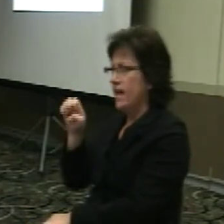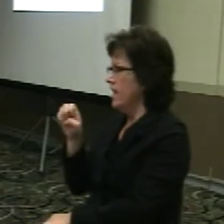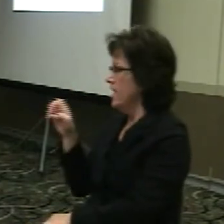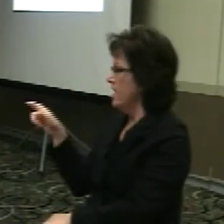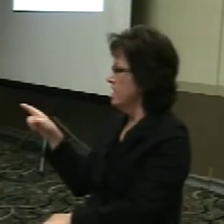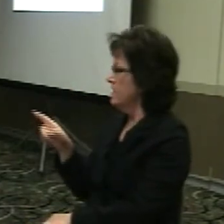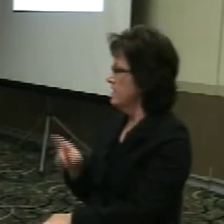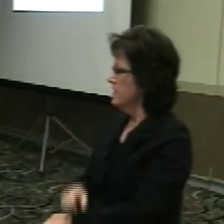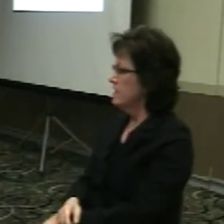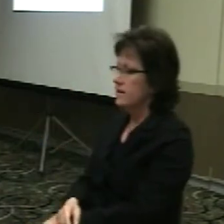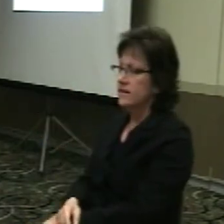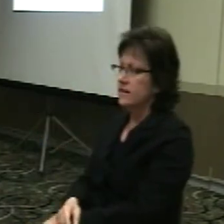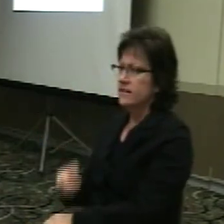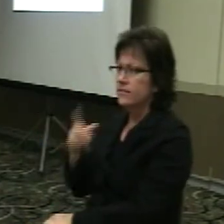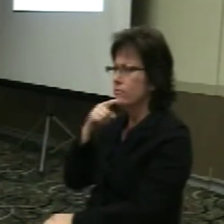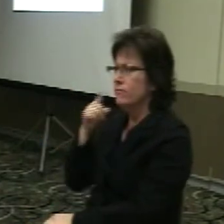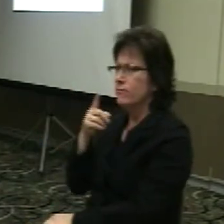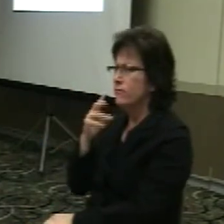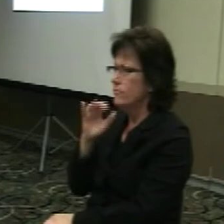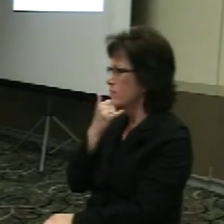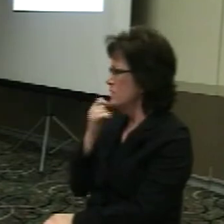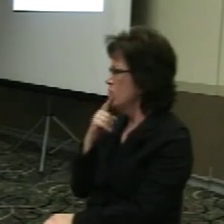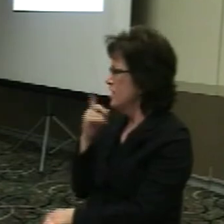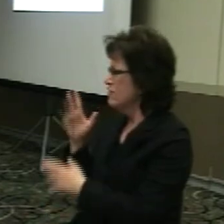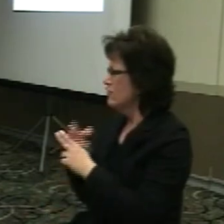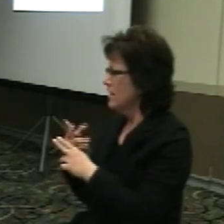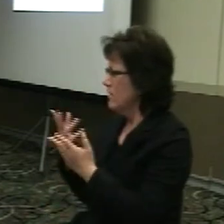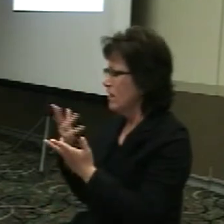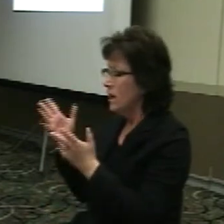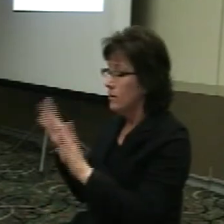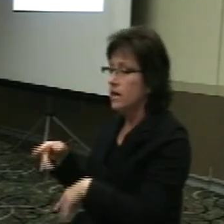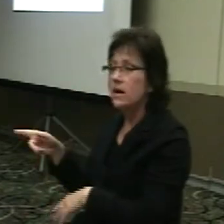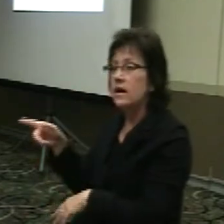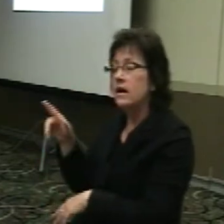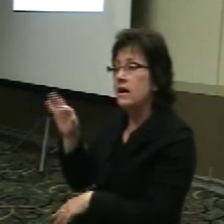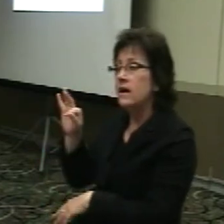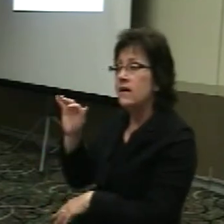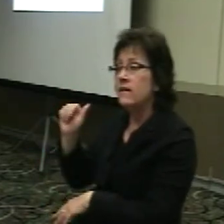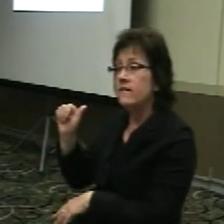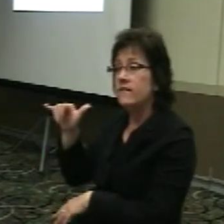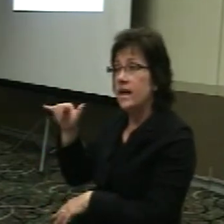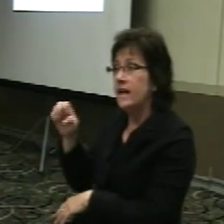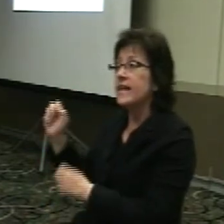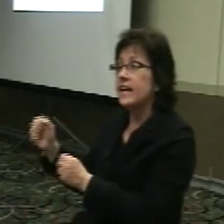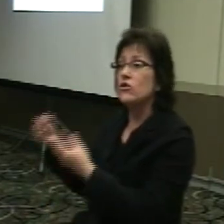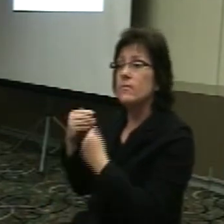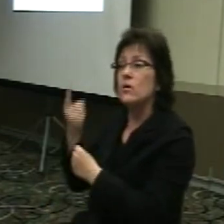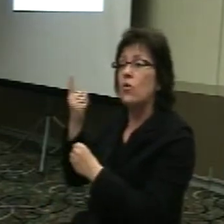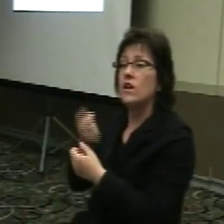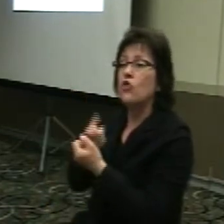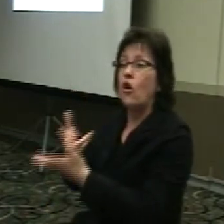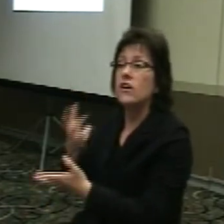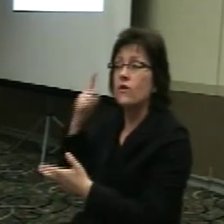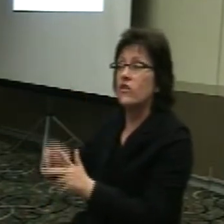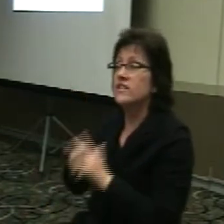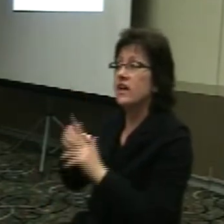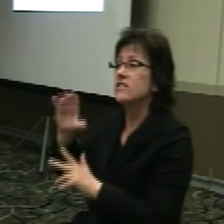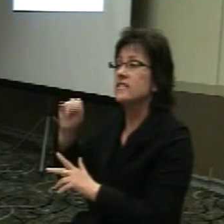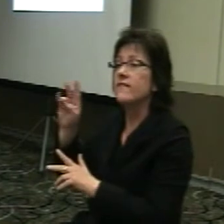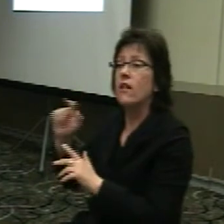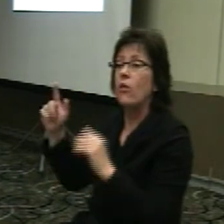last thing. Oh, okay. I was like, that's not okay. Can you give me one cause for the start of the Civil War?